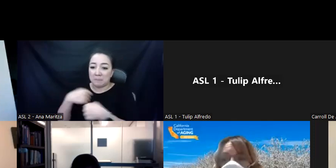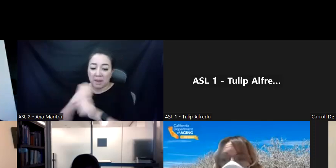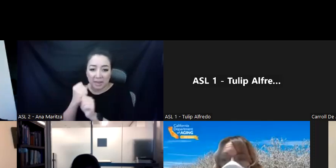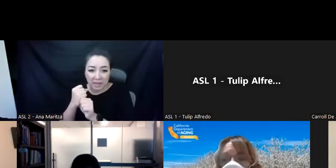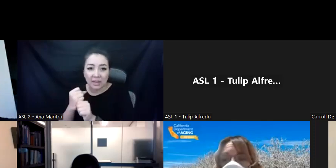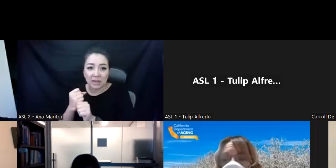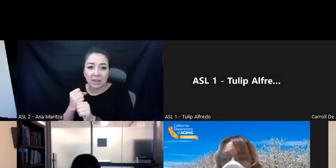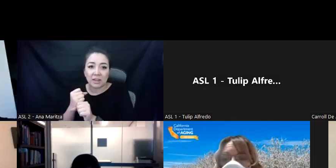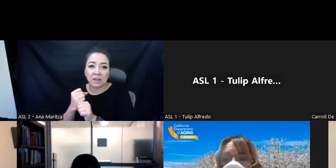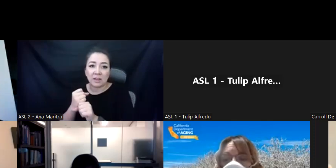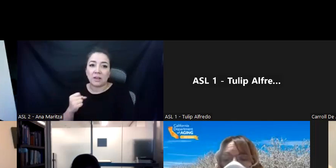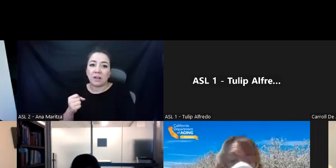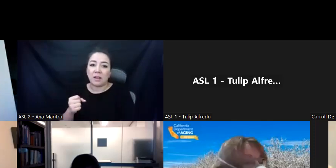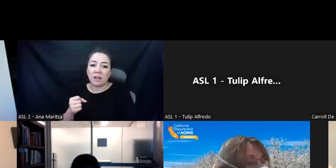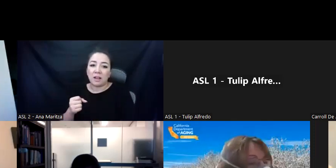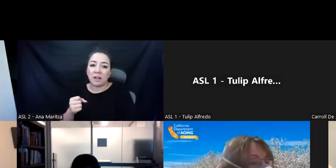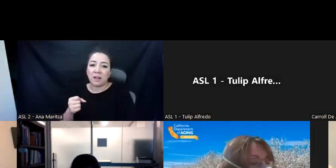which I'm not.